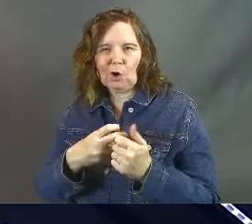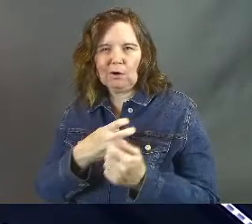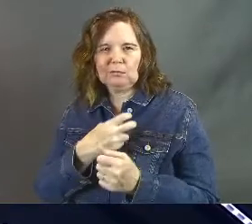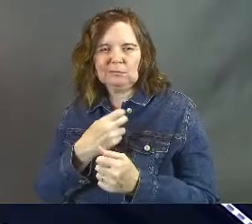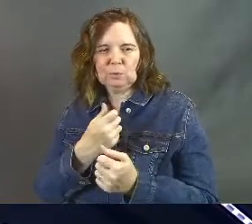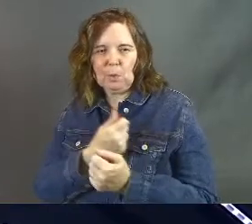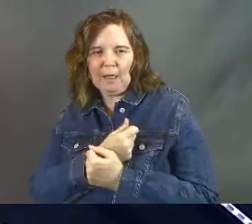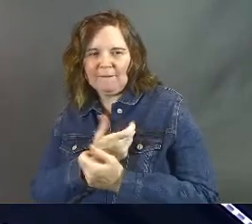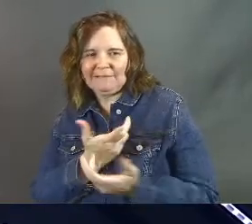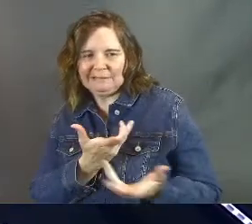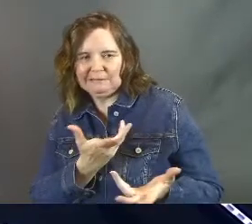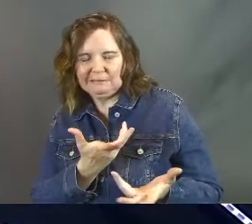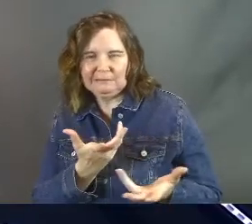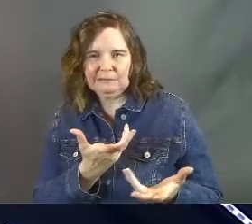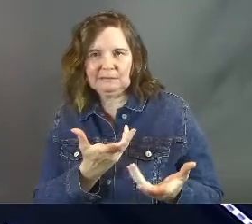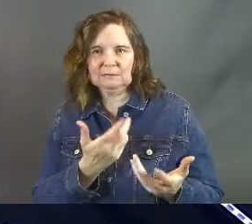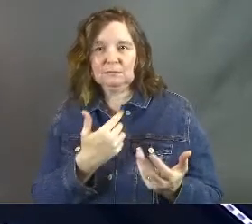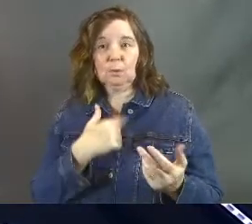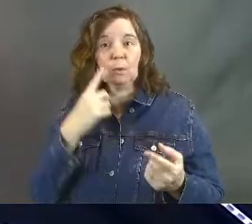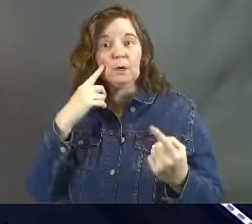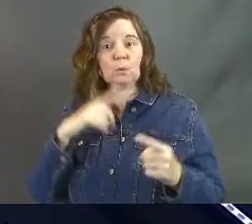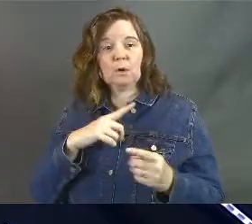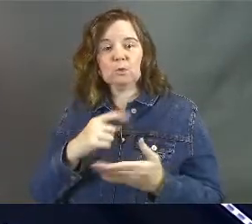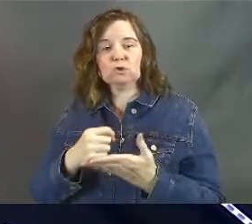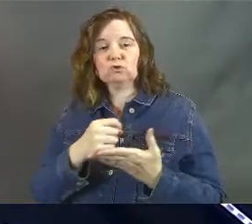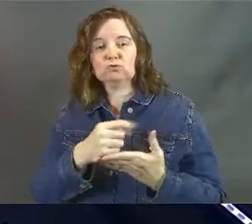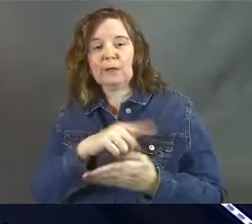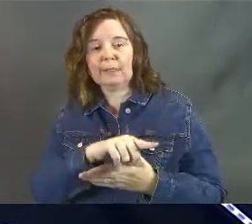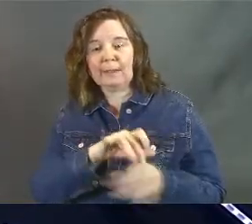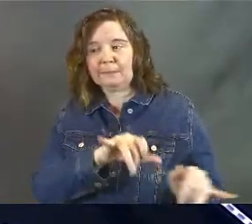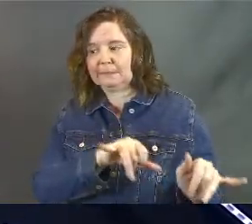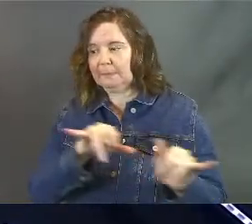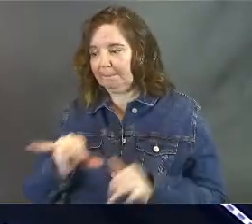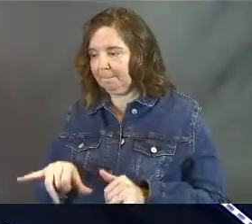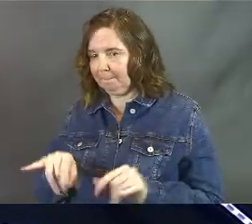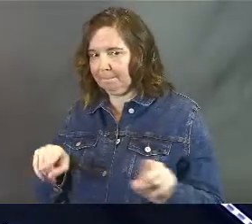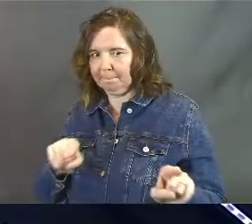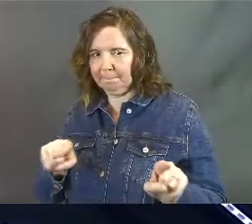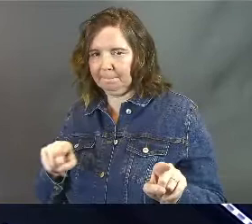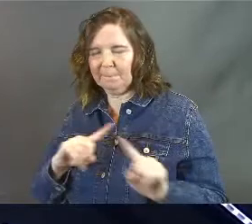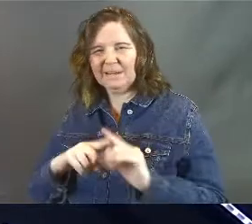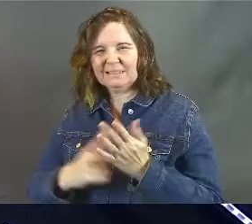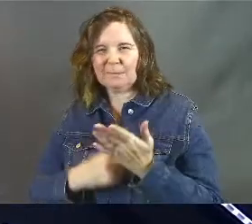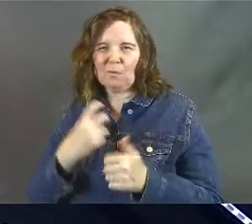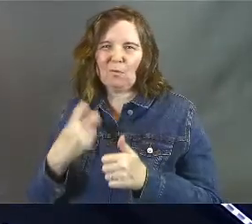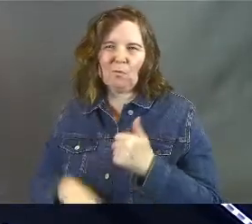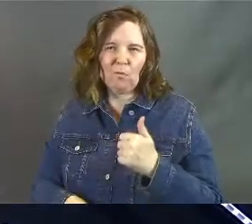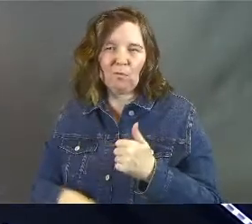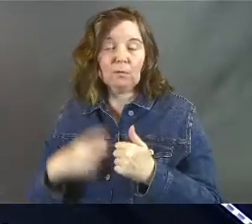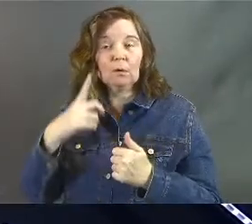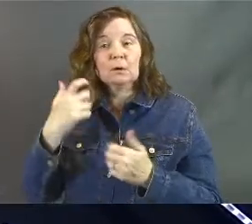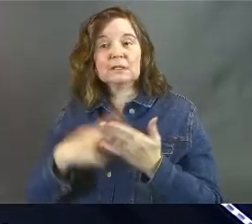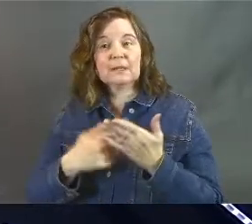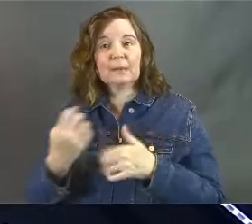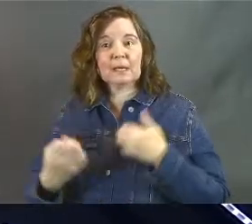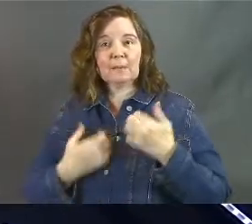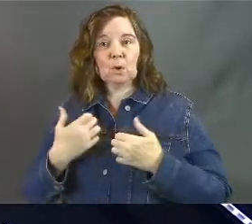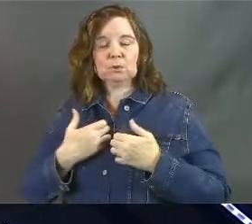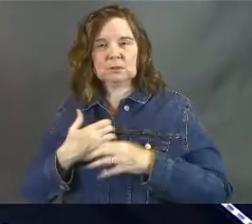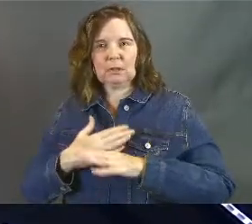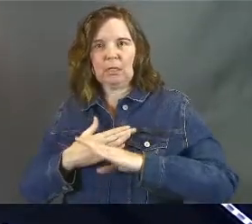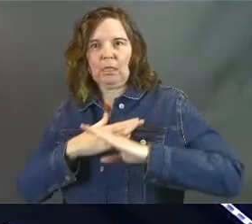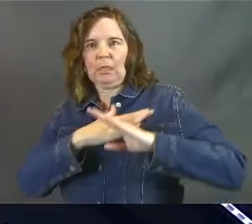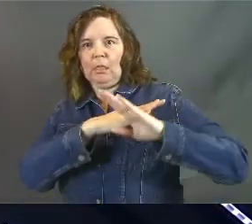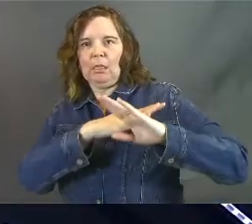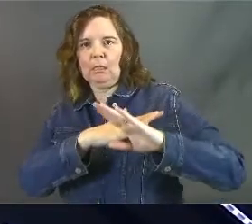people. We can agree that we're supposed to treat them like we treat everybody, but it's sometimes hard to do that because sometimes our emotions get in the